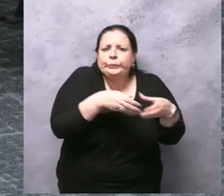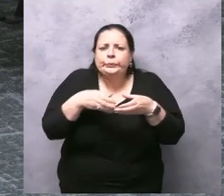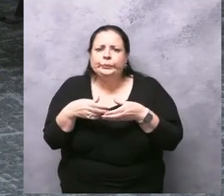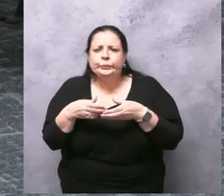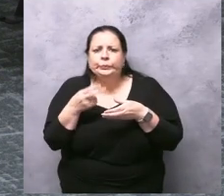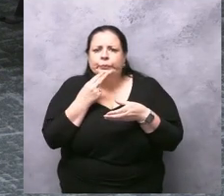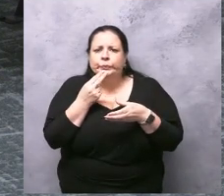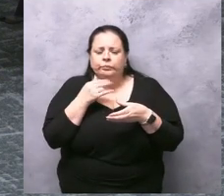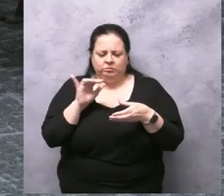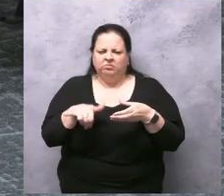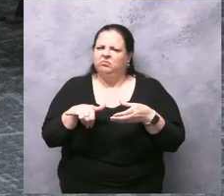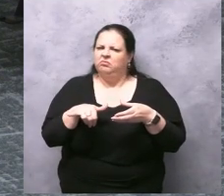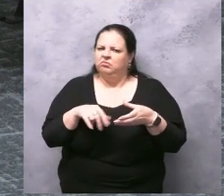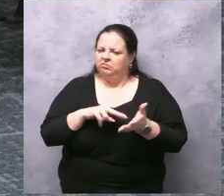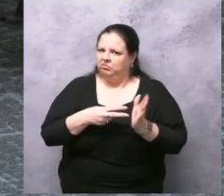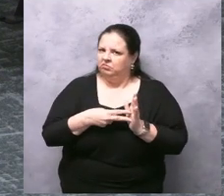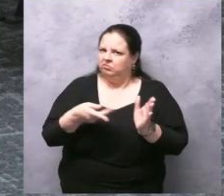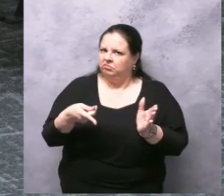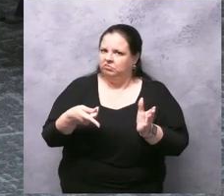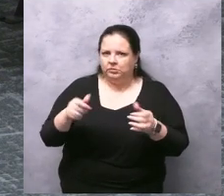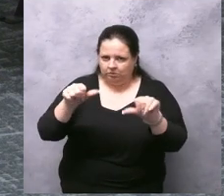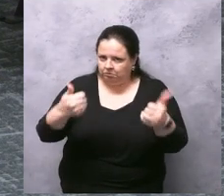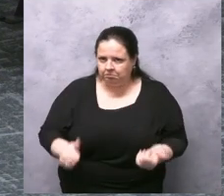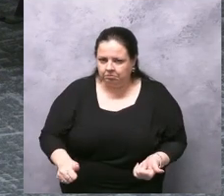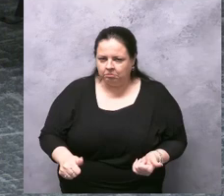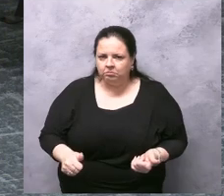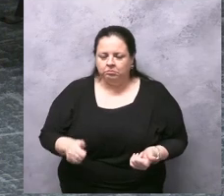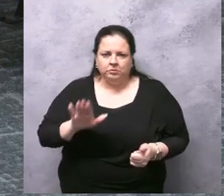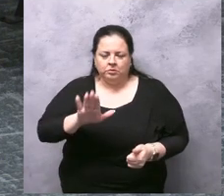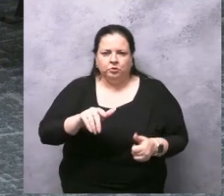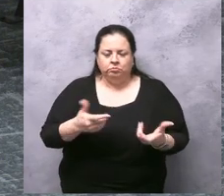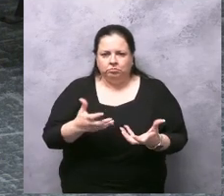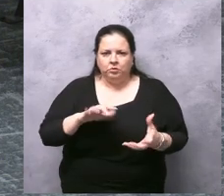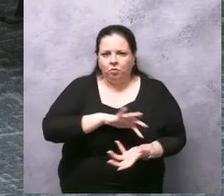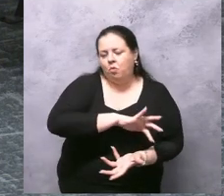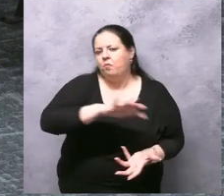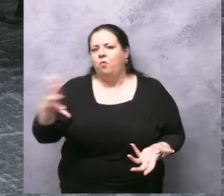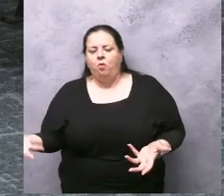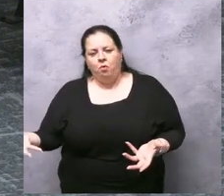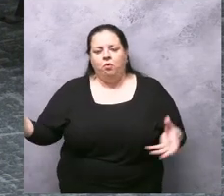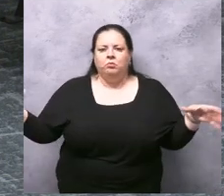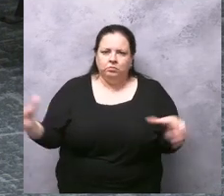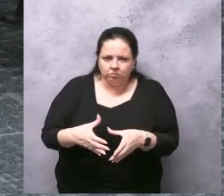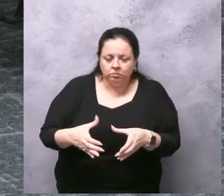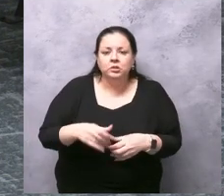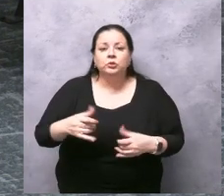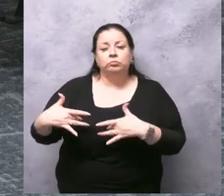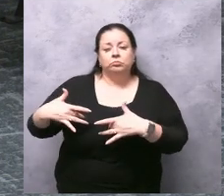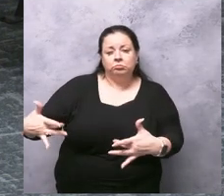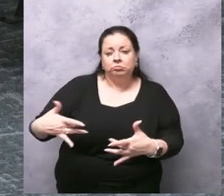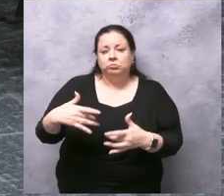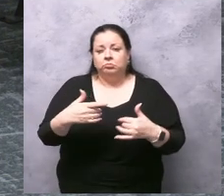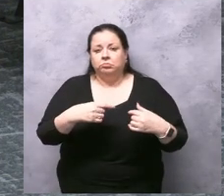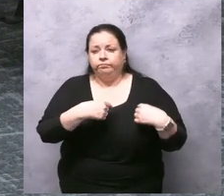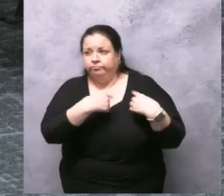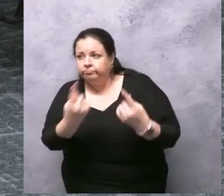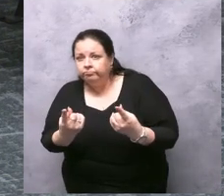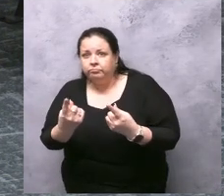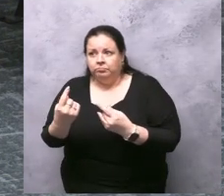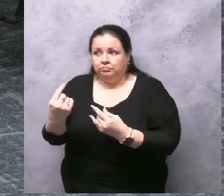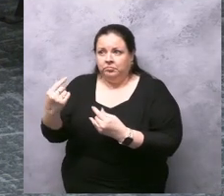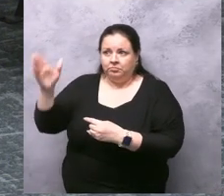well, that elementary school is going to decline in population. And so trends of existing students and past students